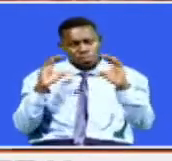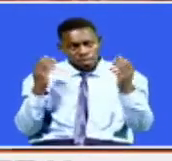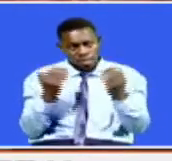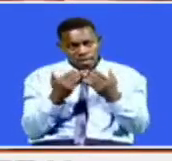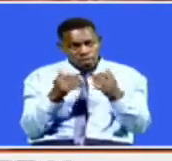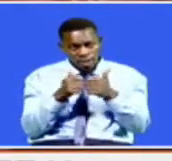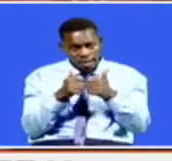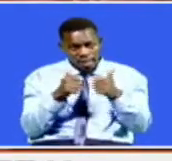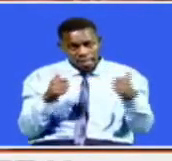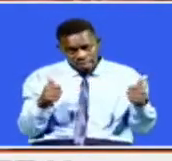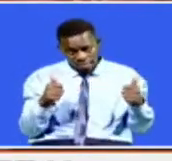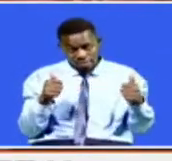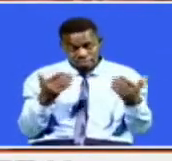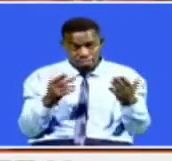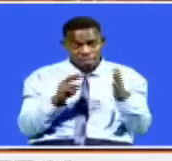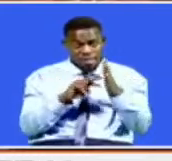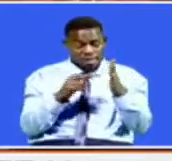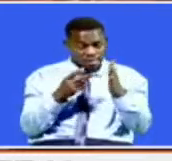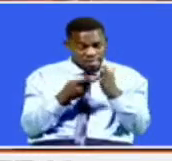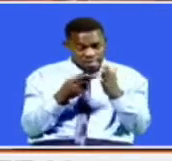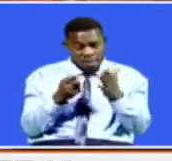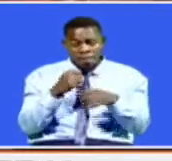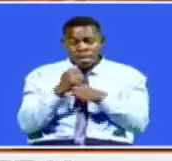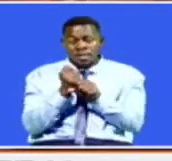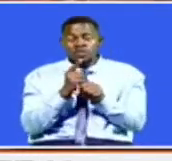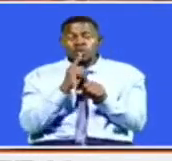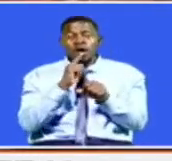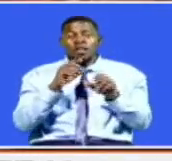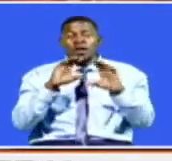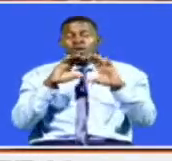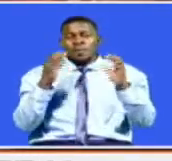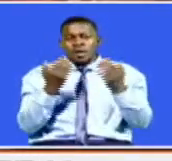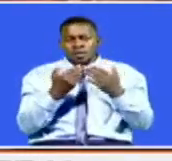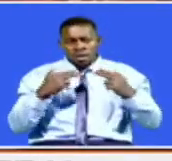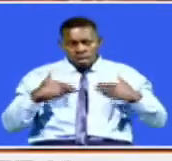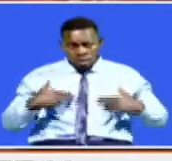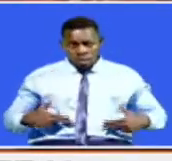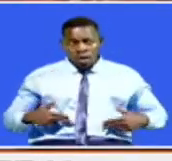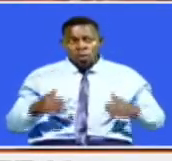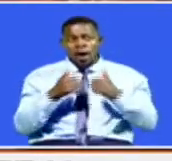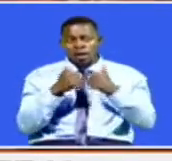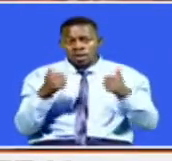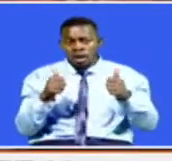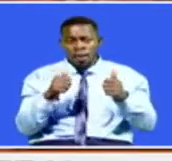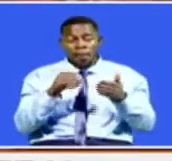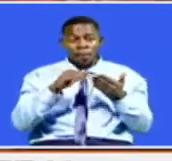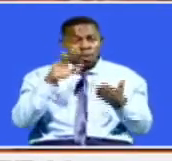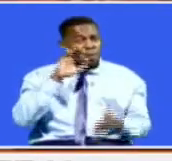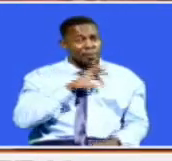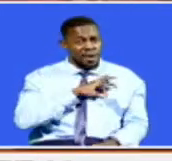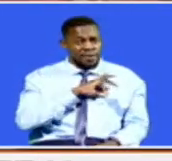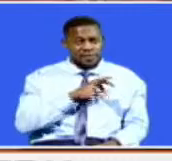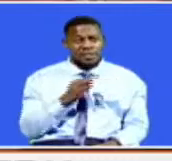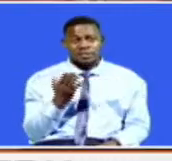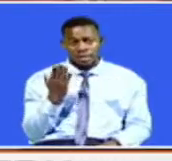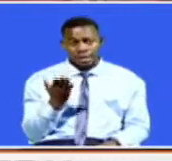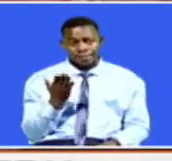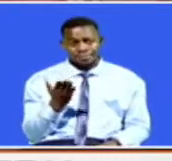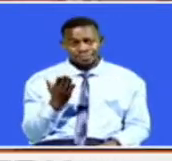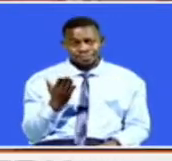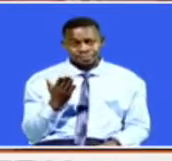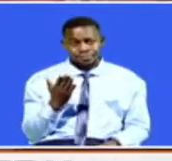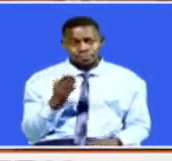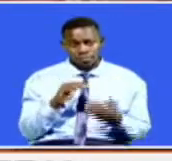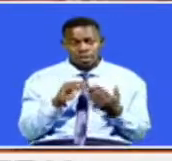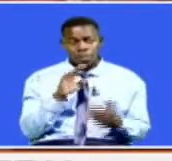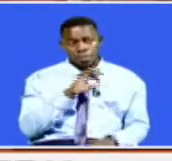with the community that you ensure they are healthy. And it really has a lot of benefits and contributes in a very holistic